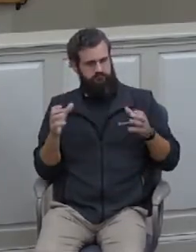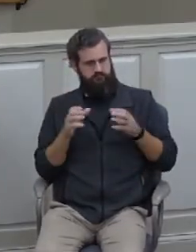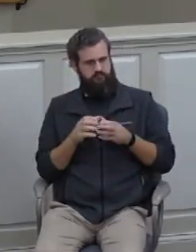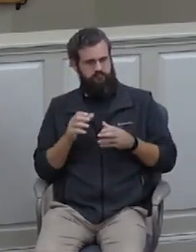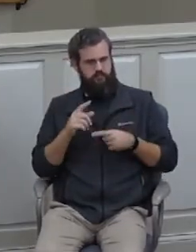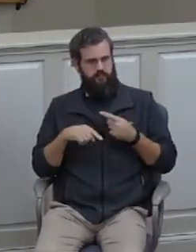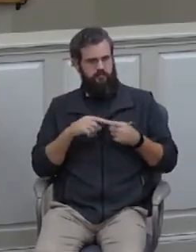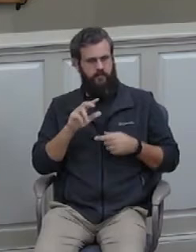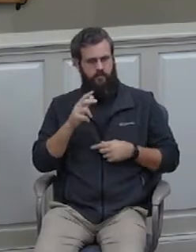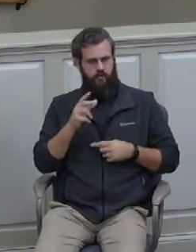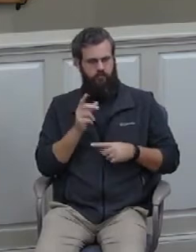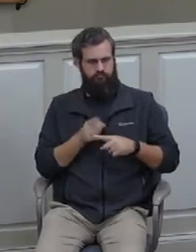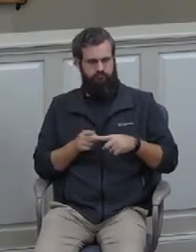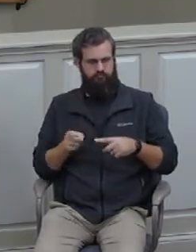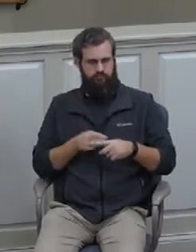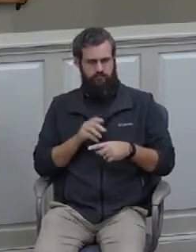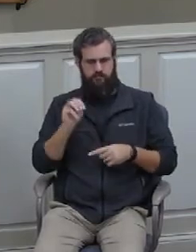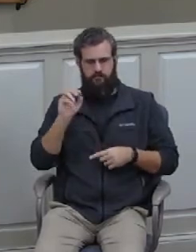3rd and Main.